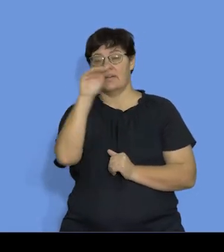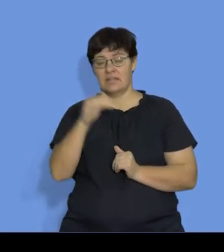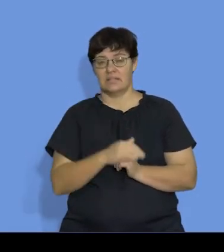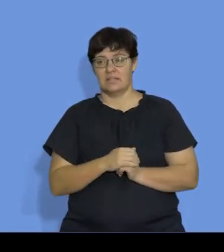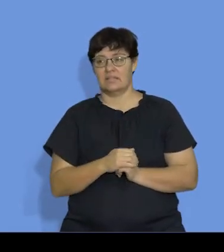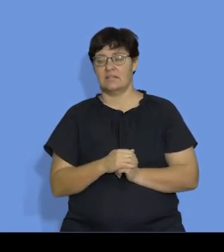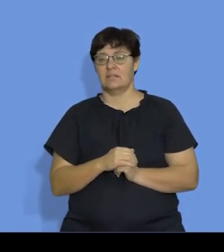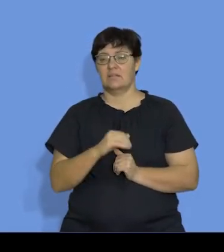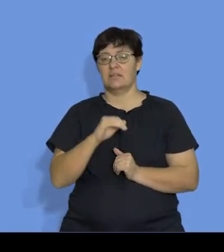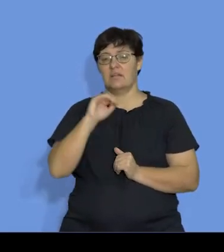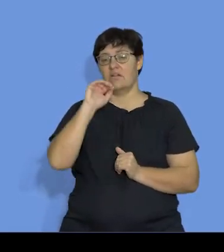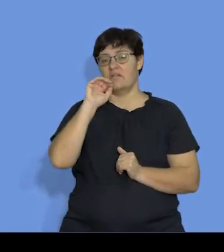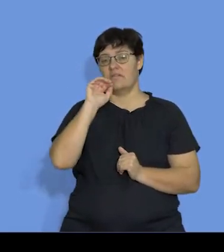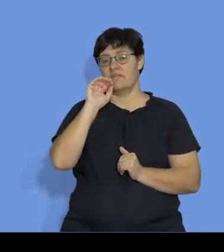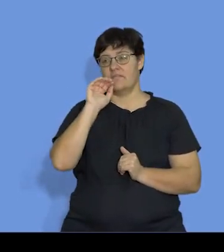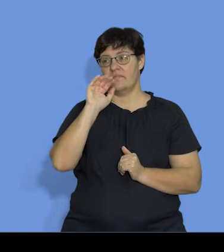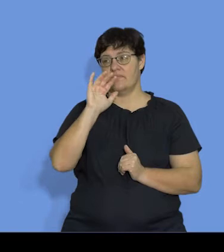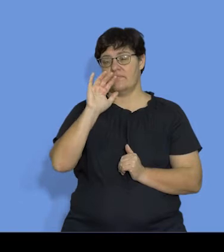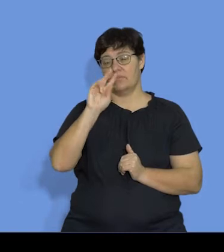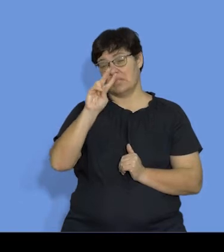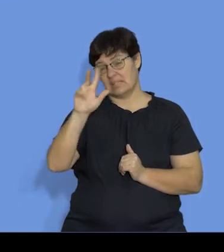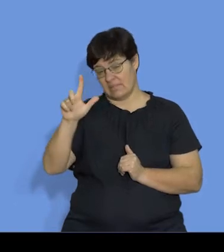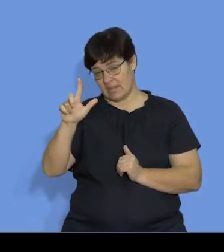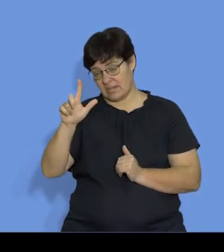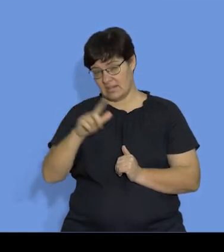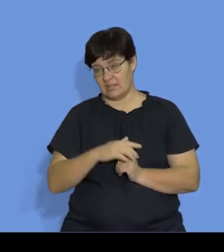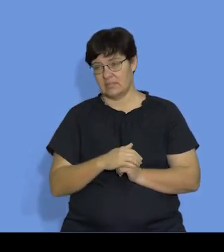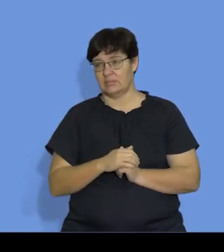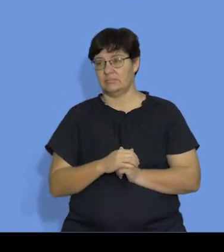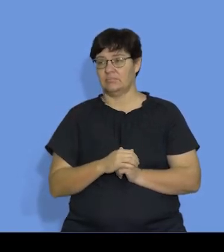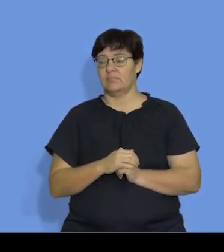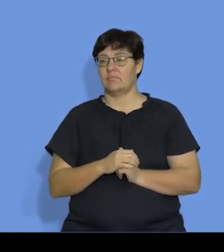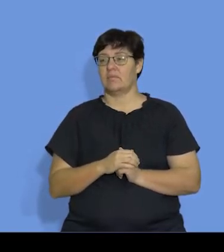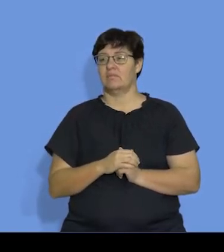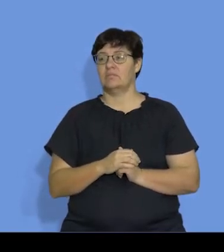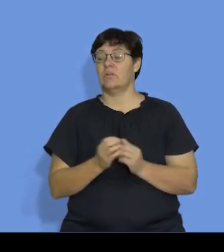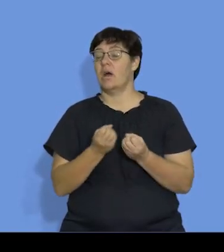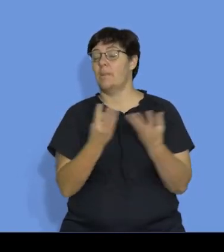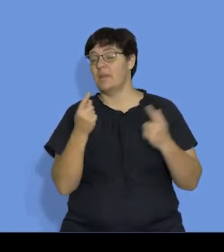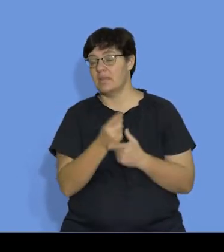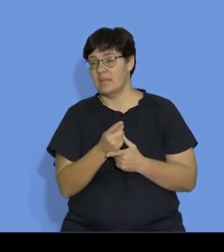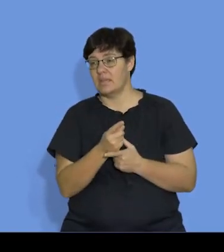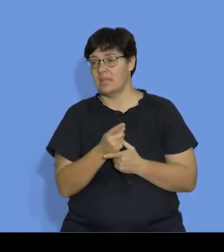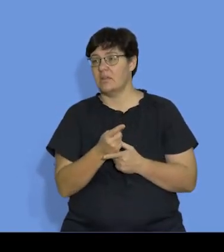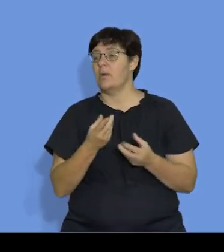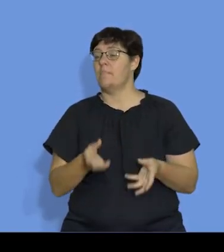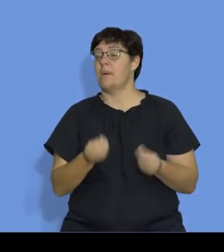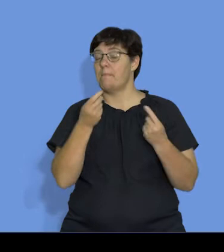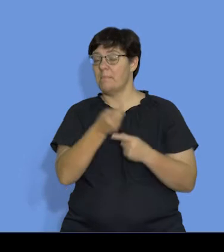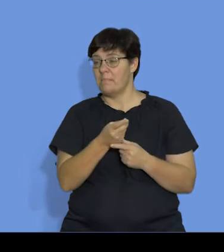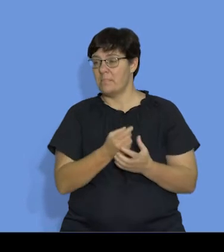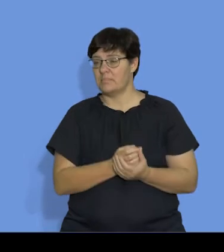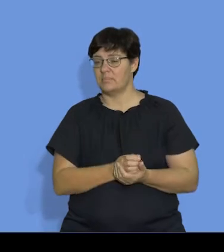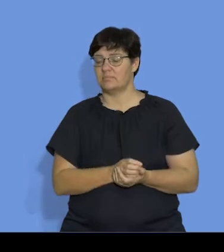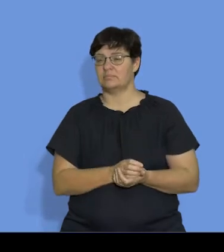the molar mass of aluminium, which is actually 27 grams per mole. So how many moles of aluminium do we have in this case?